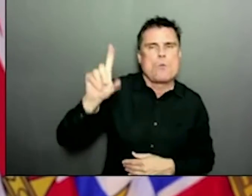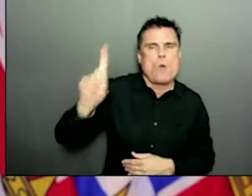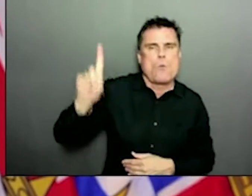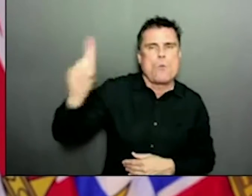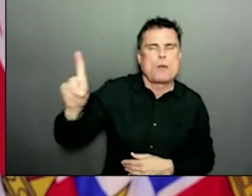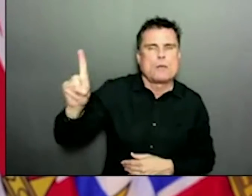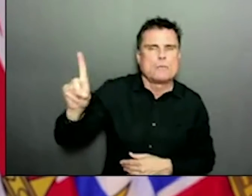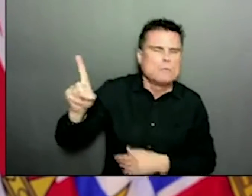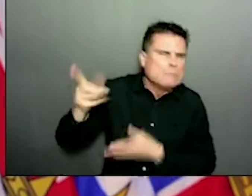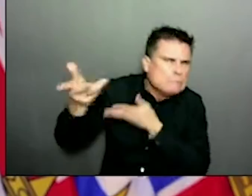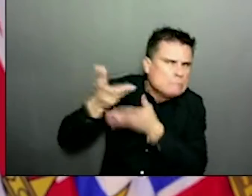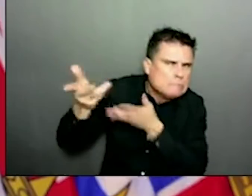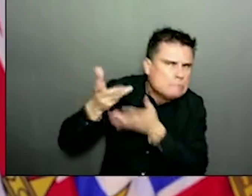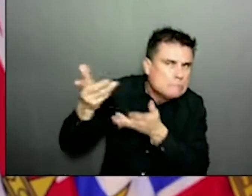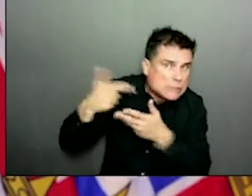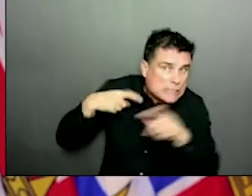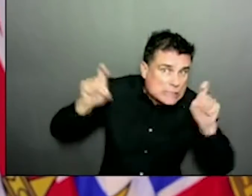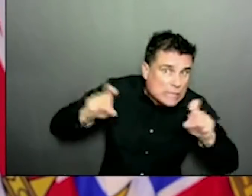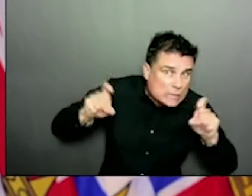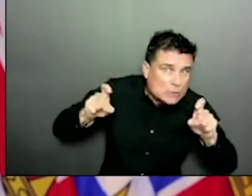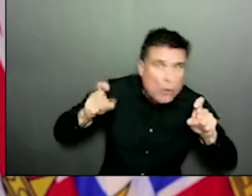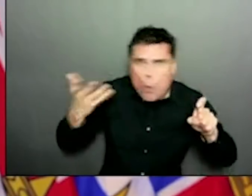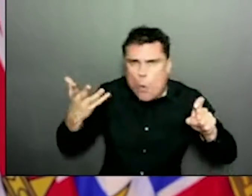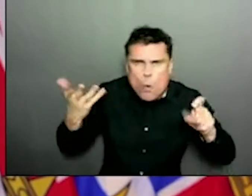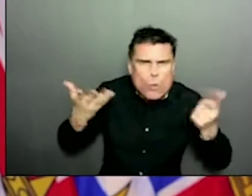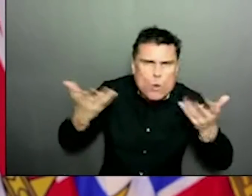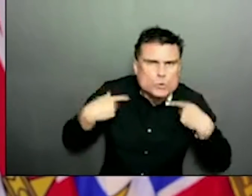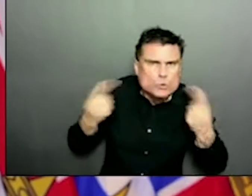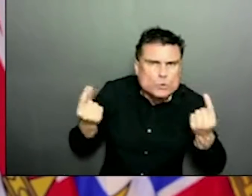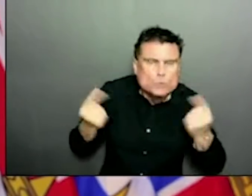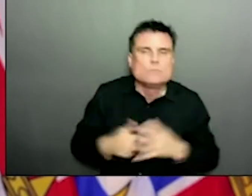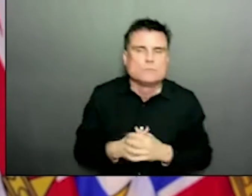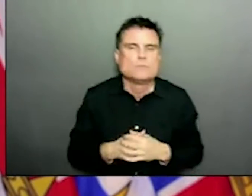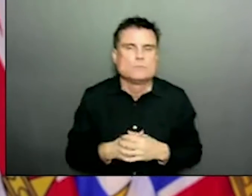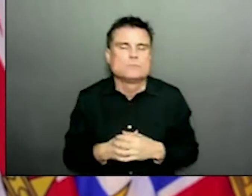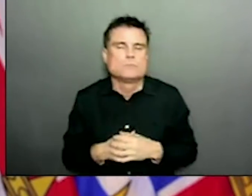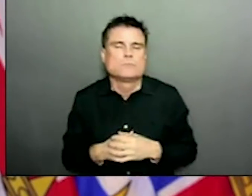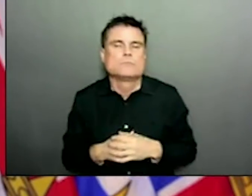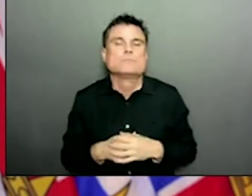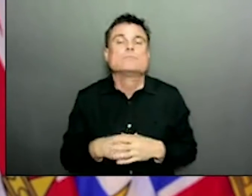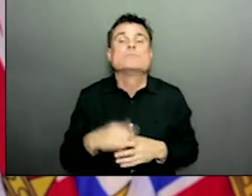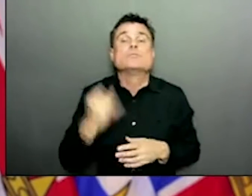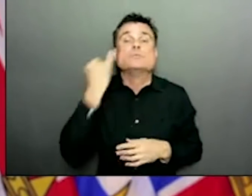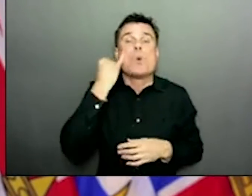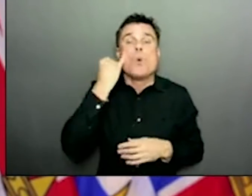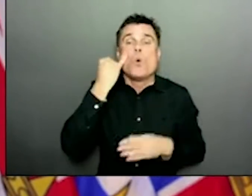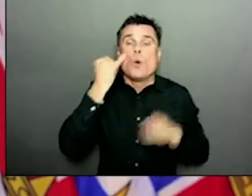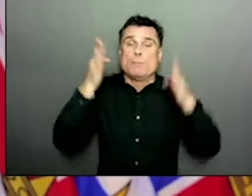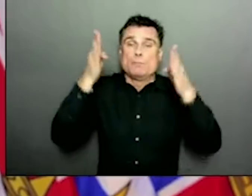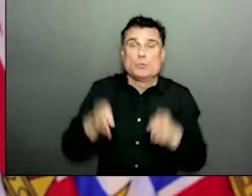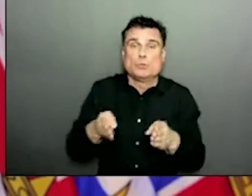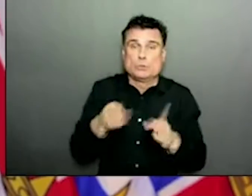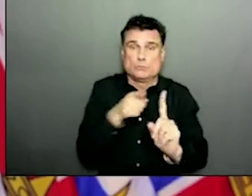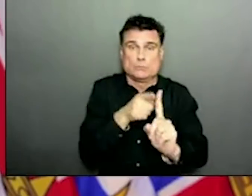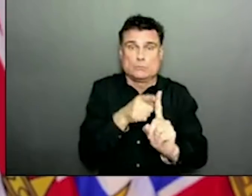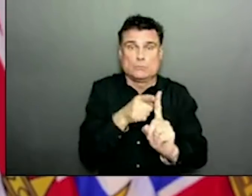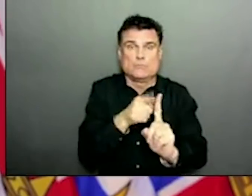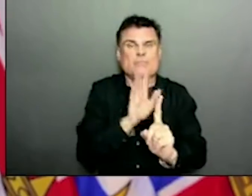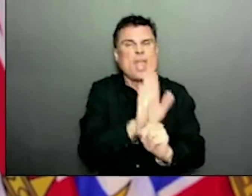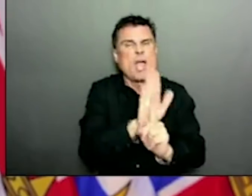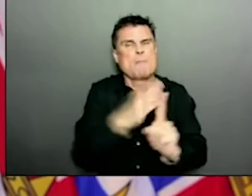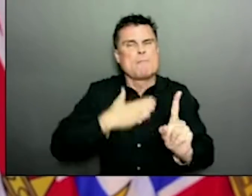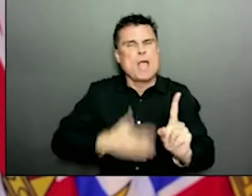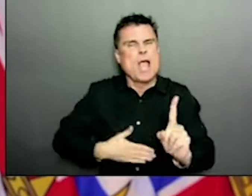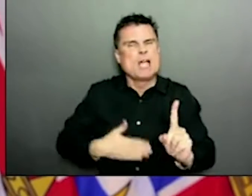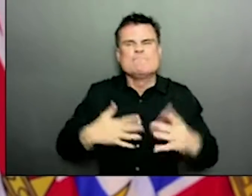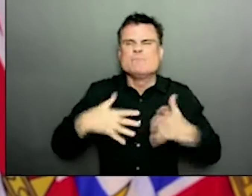symptoms at all, they're asymptomatic, that they still need to have a test. And we do that in workplaces, we do that in long-term care, and